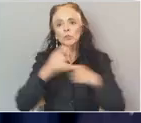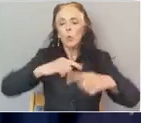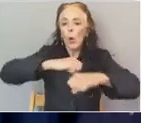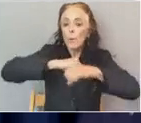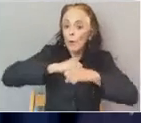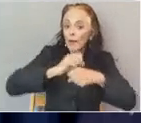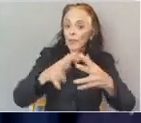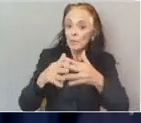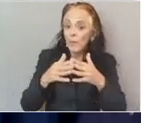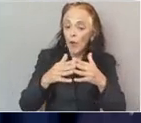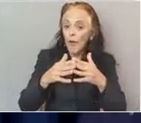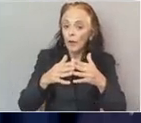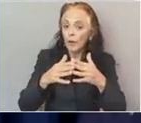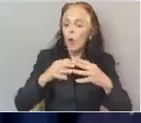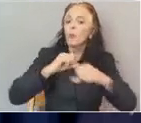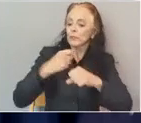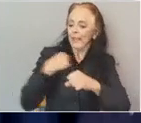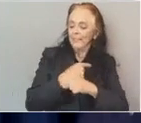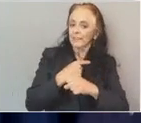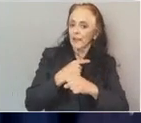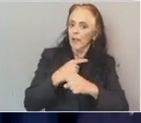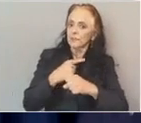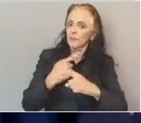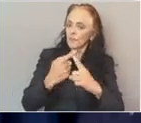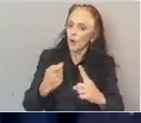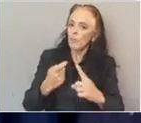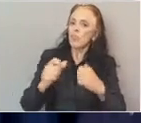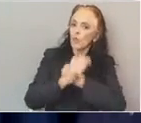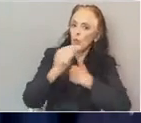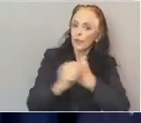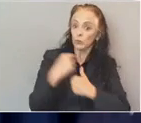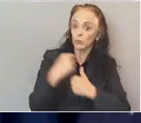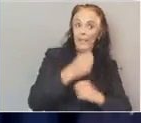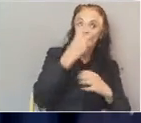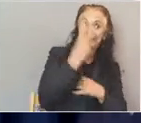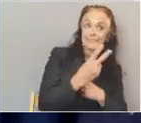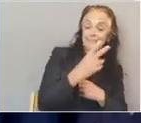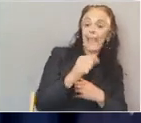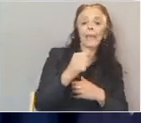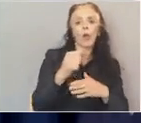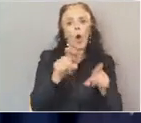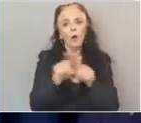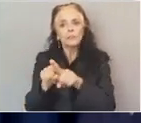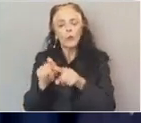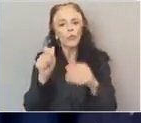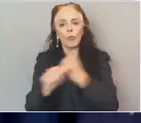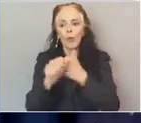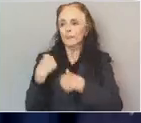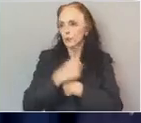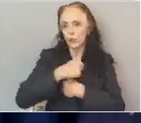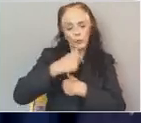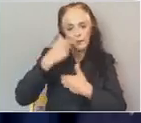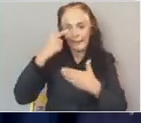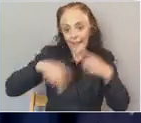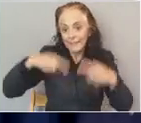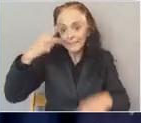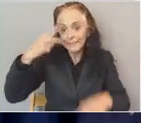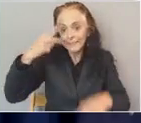and unseen. It's his duty. It's his obligation to protect